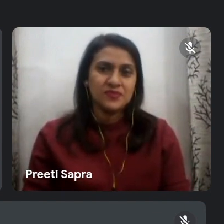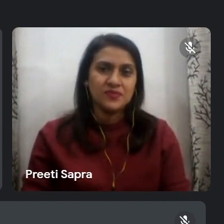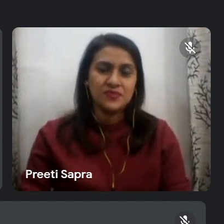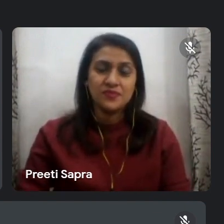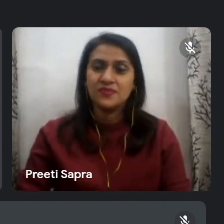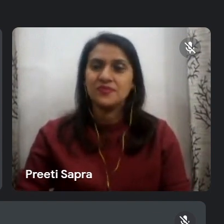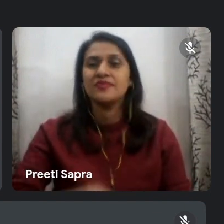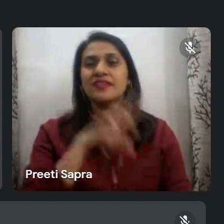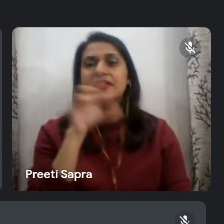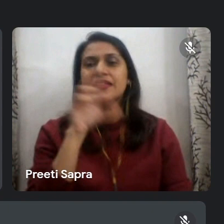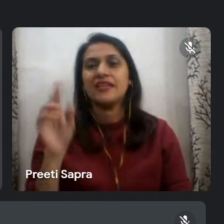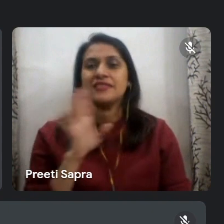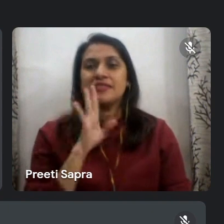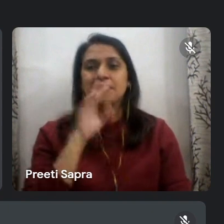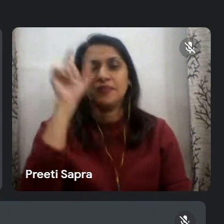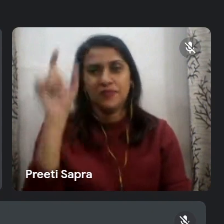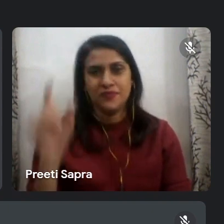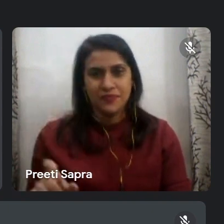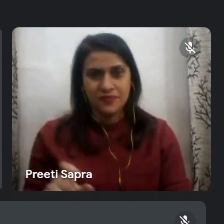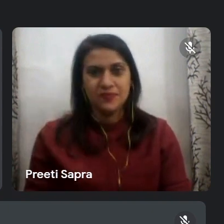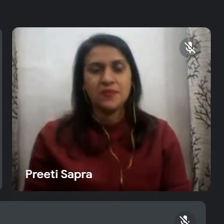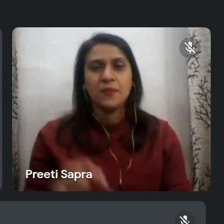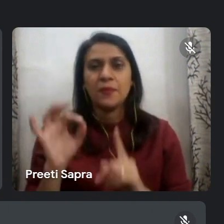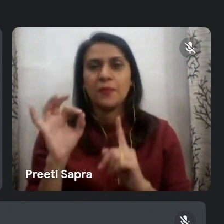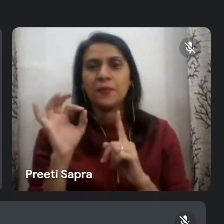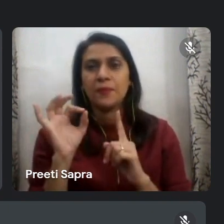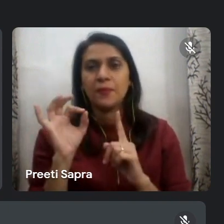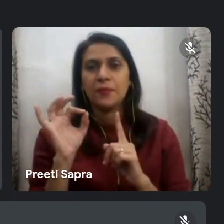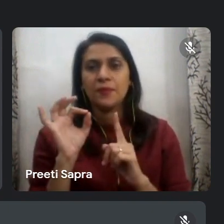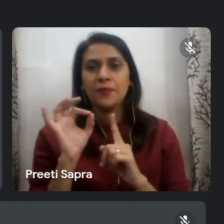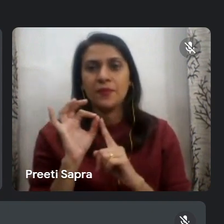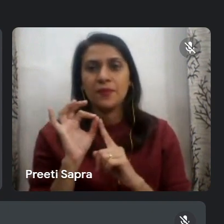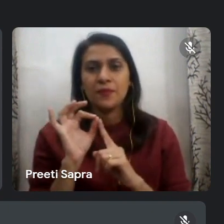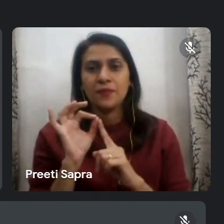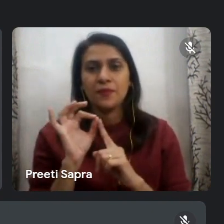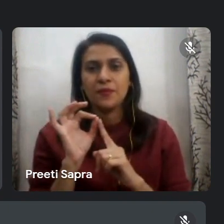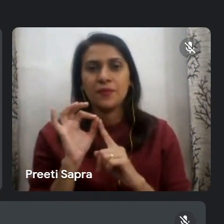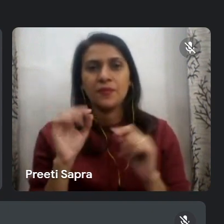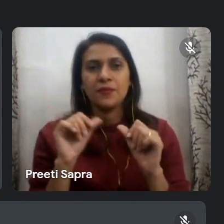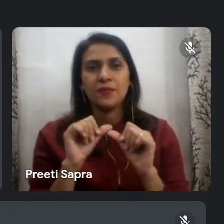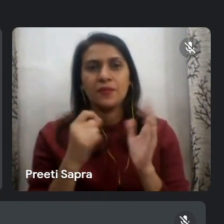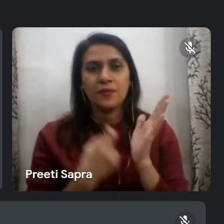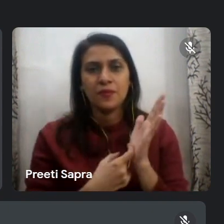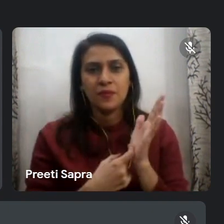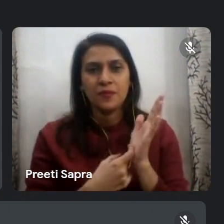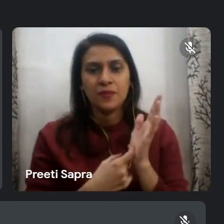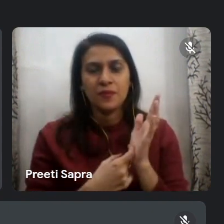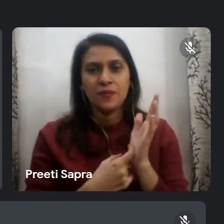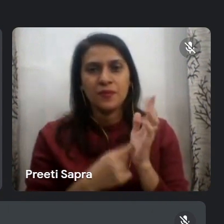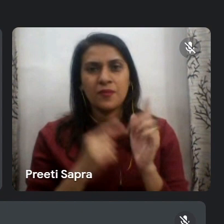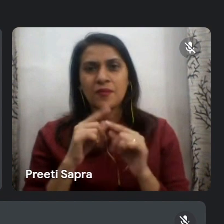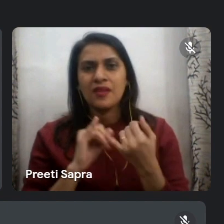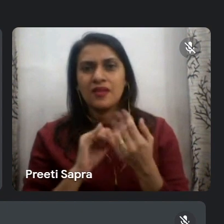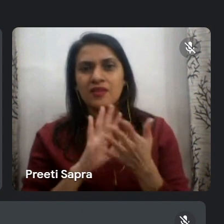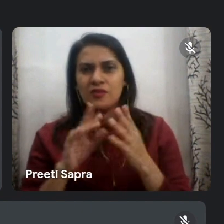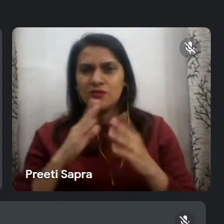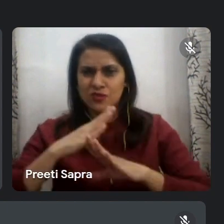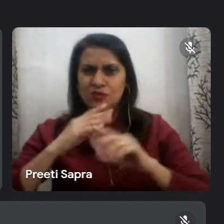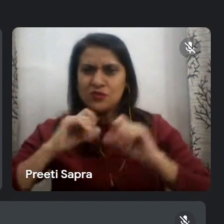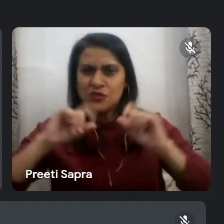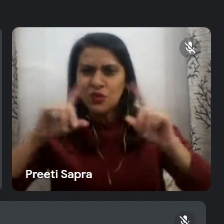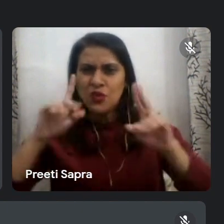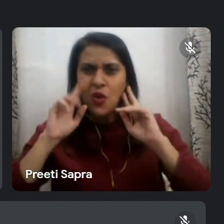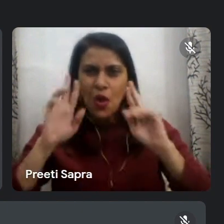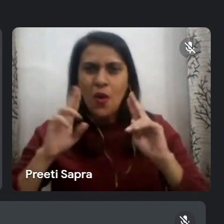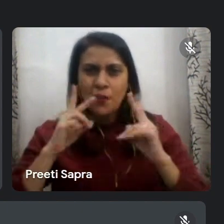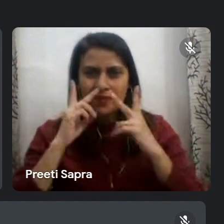speaker. Parikshith, are you here? I hope you can share your screen. Just check if you can share